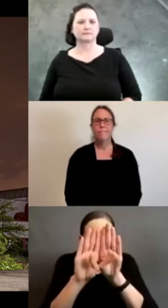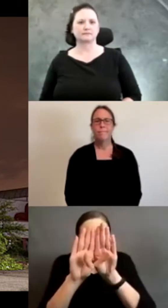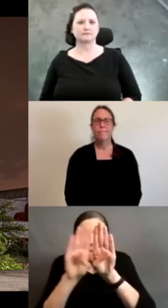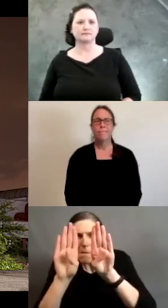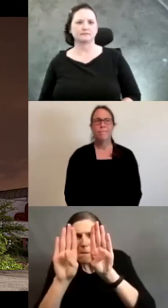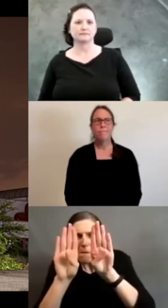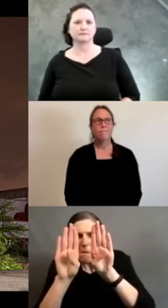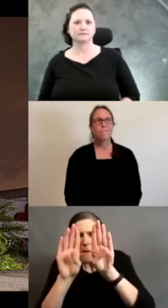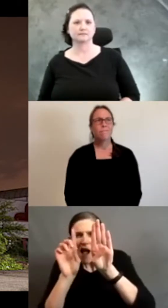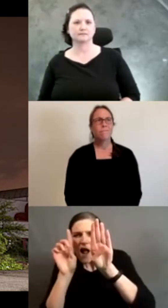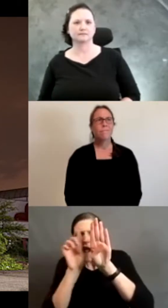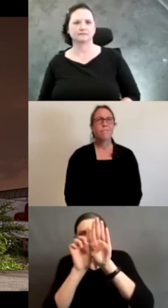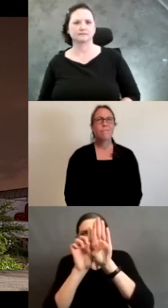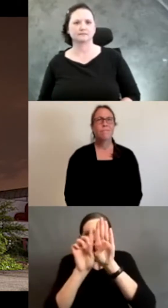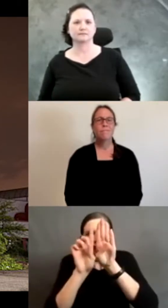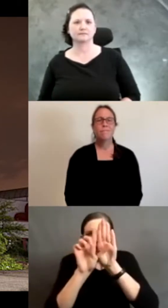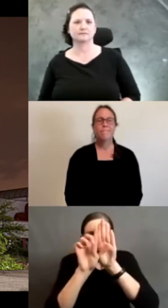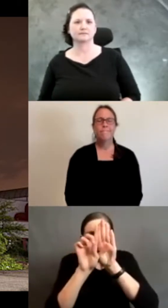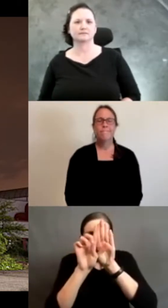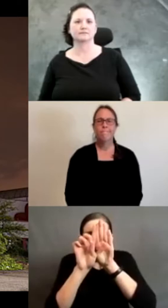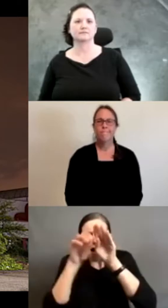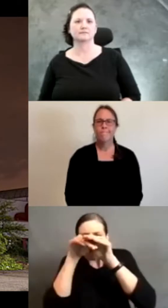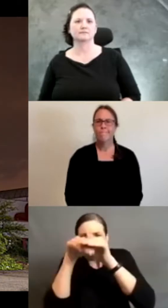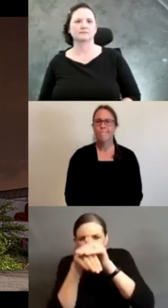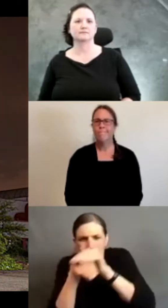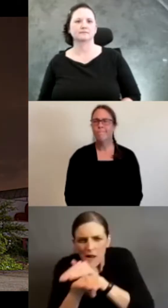loose. He makes his way inside.